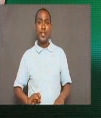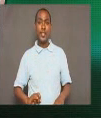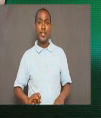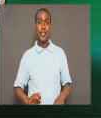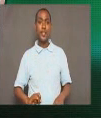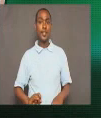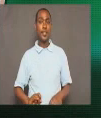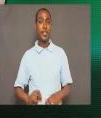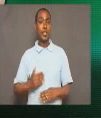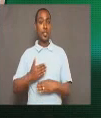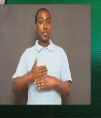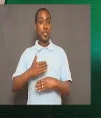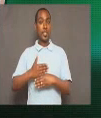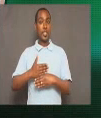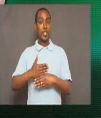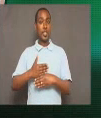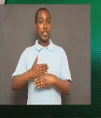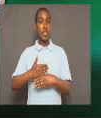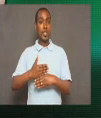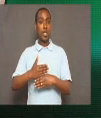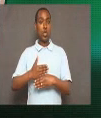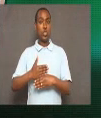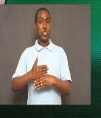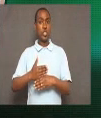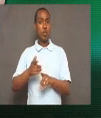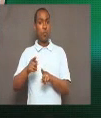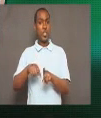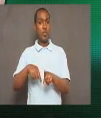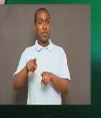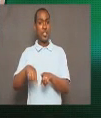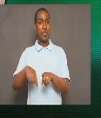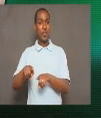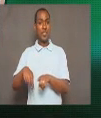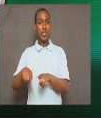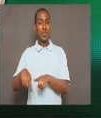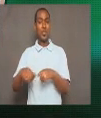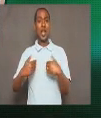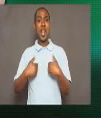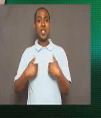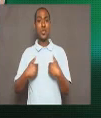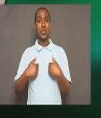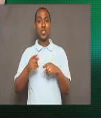to allow for as much diffusion to take place as possible.